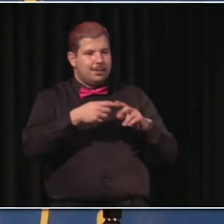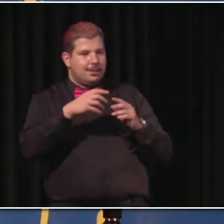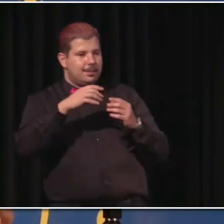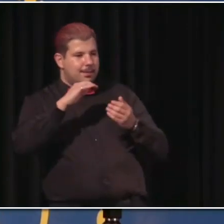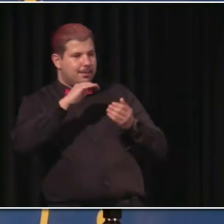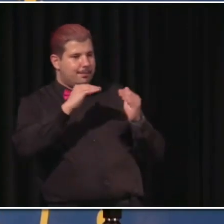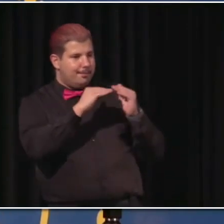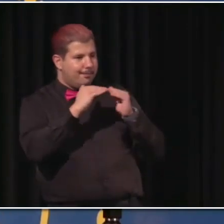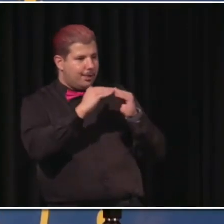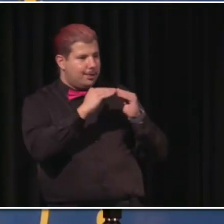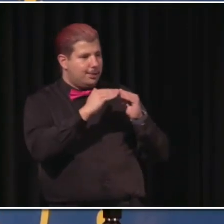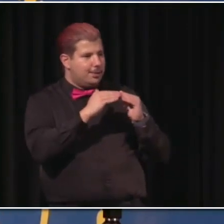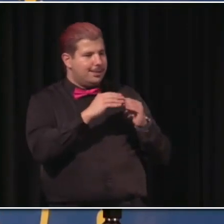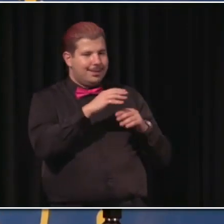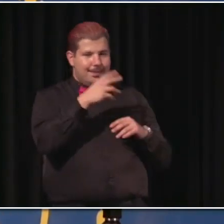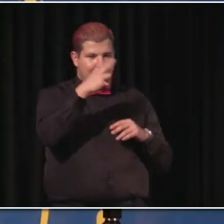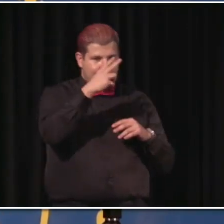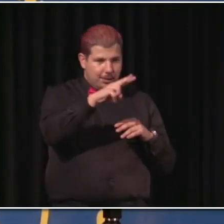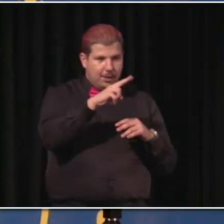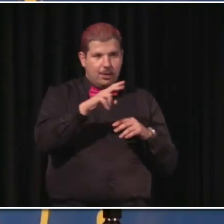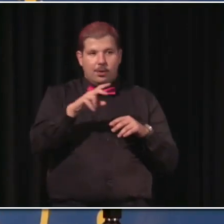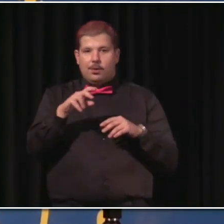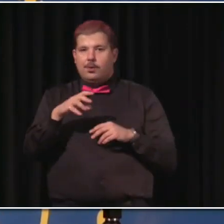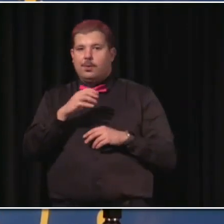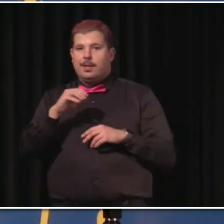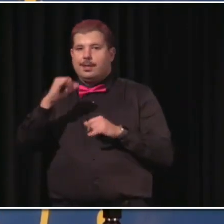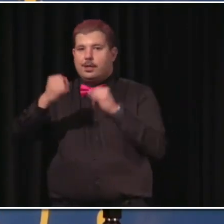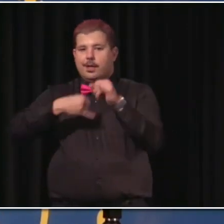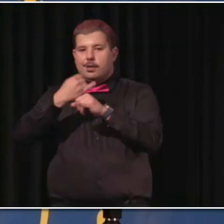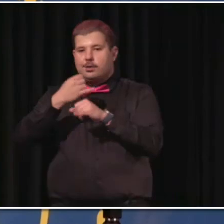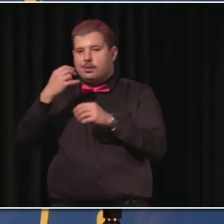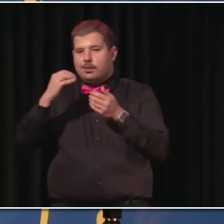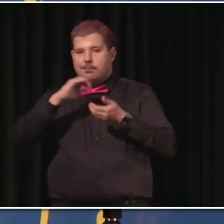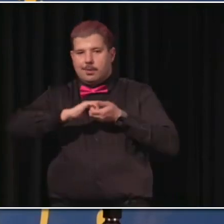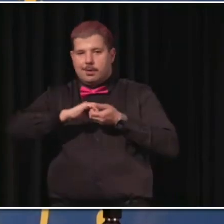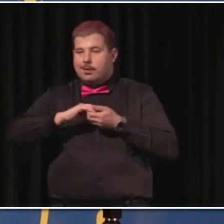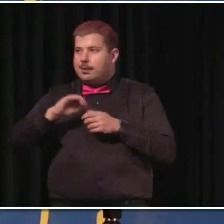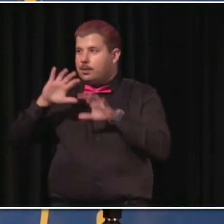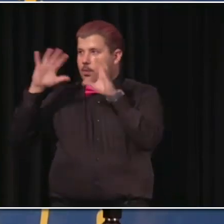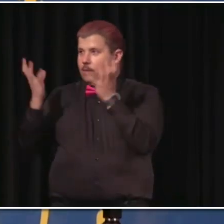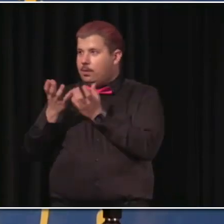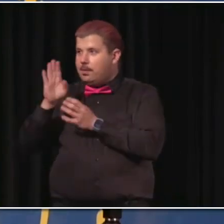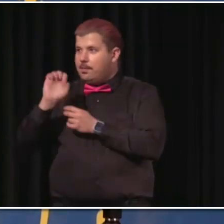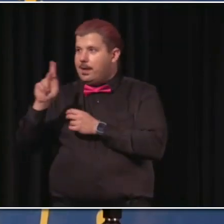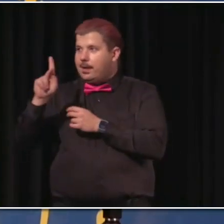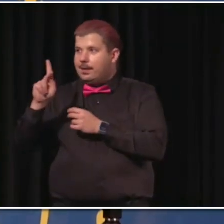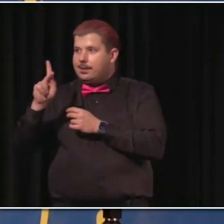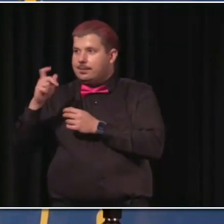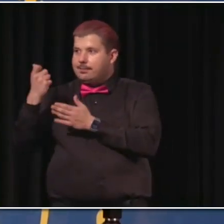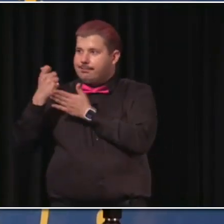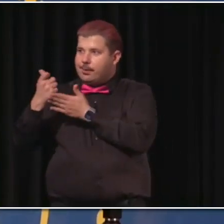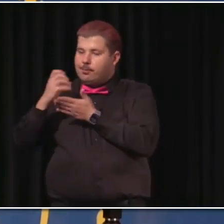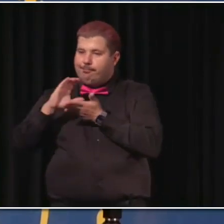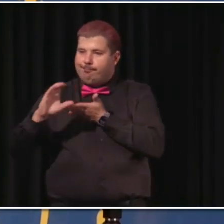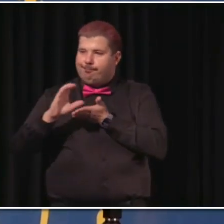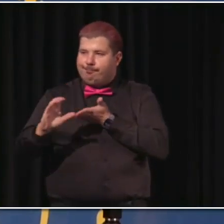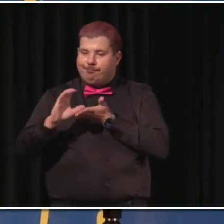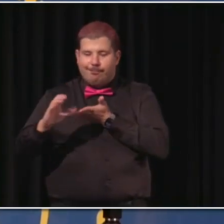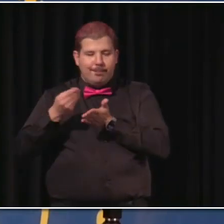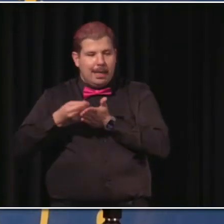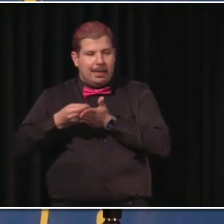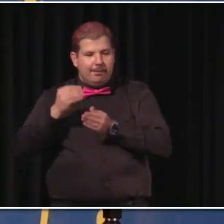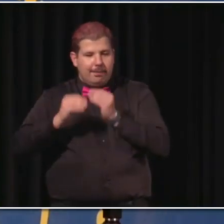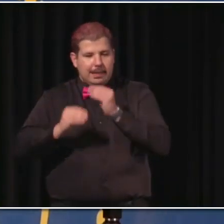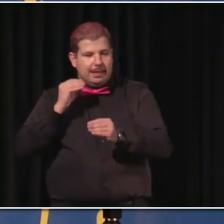and international partners like the World Bank to invest in long-term fixes for the Tijuana sewage system.